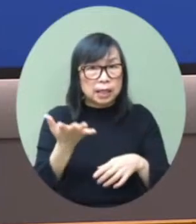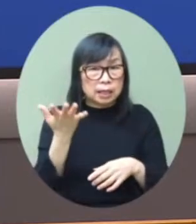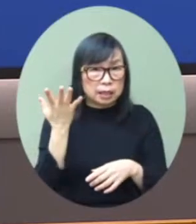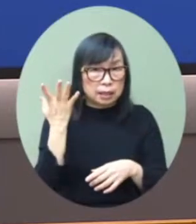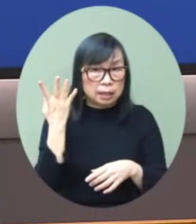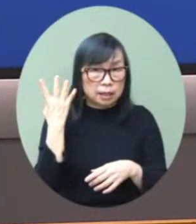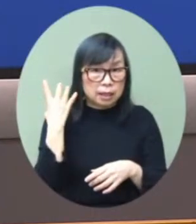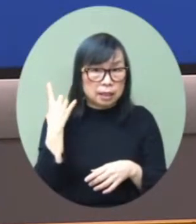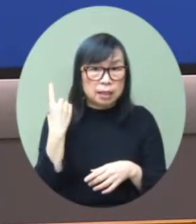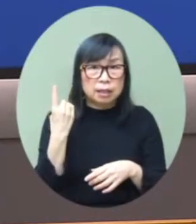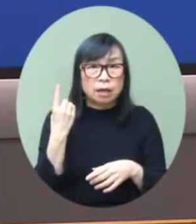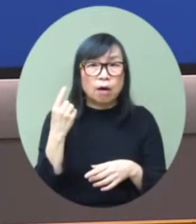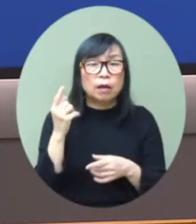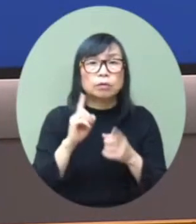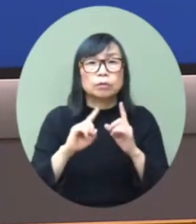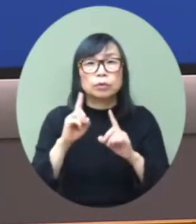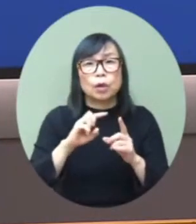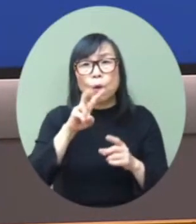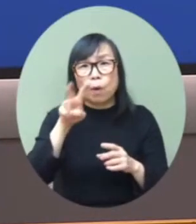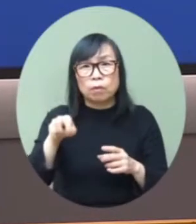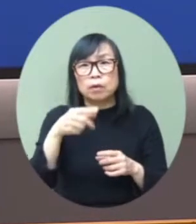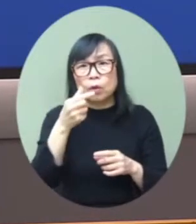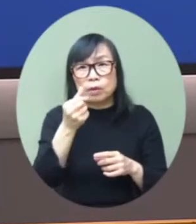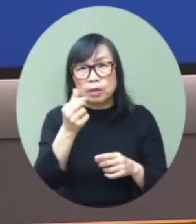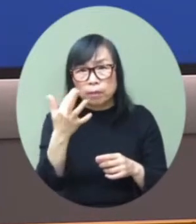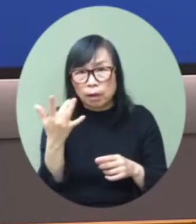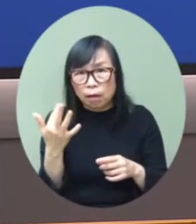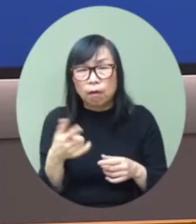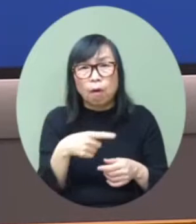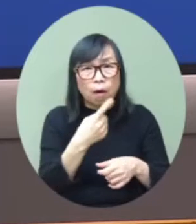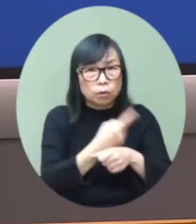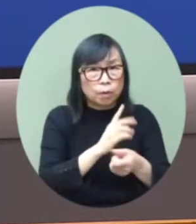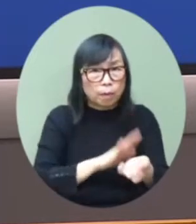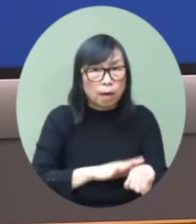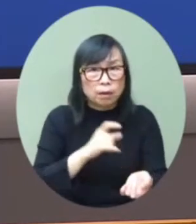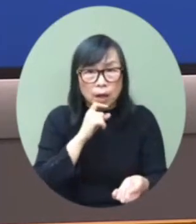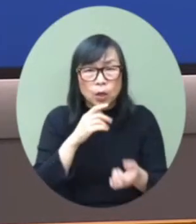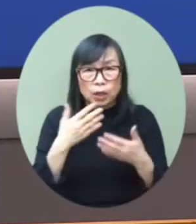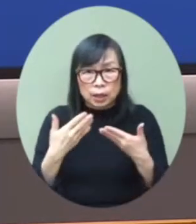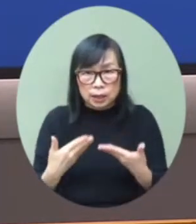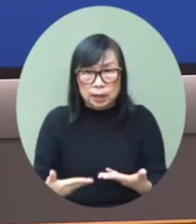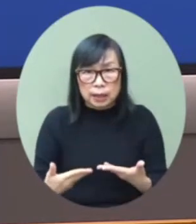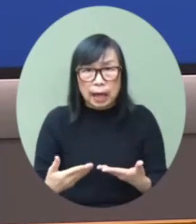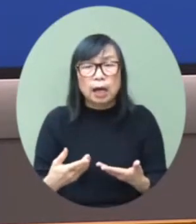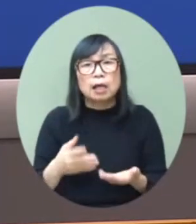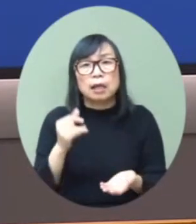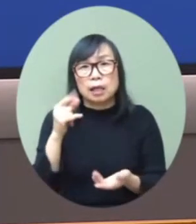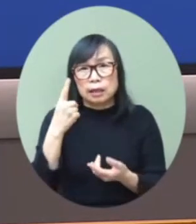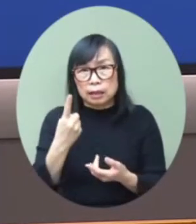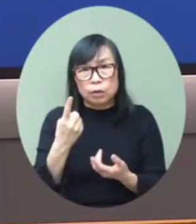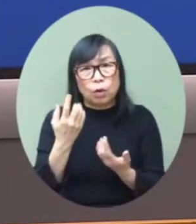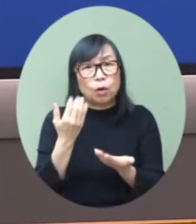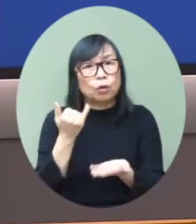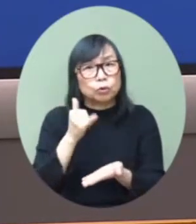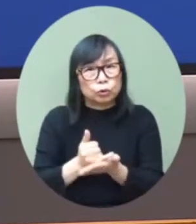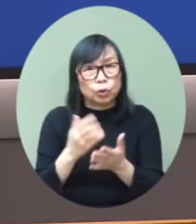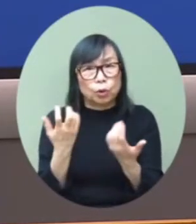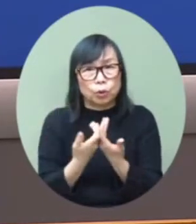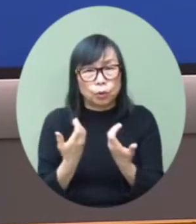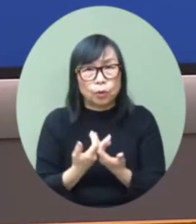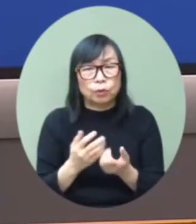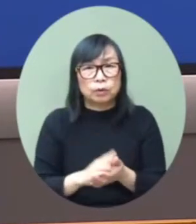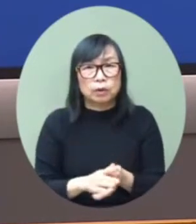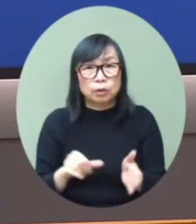to be tested, previously we could easily find a dozen positive cases. Now it's only a single digit. The